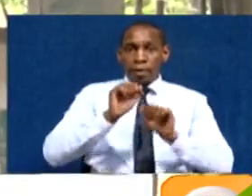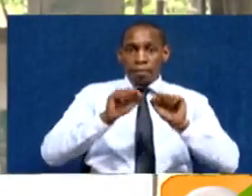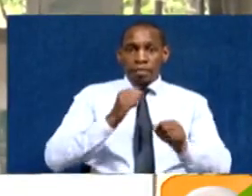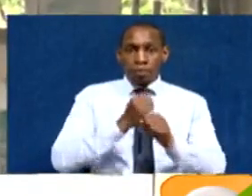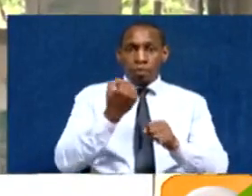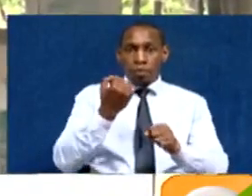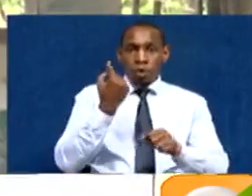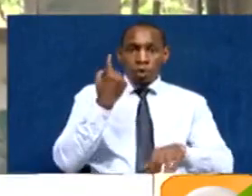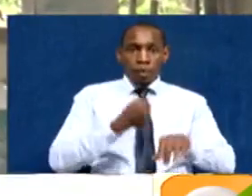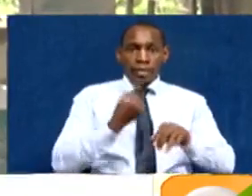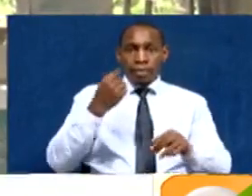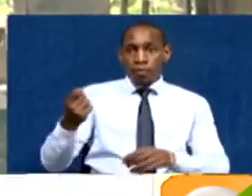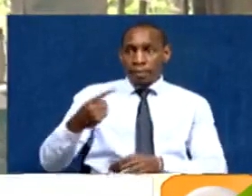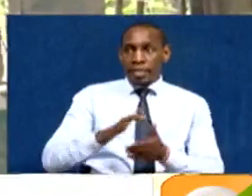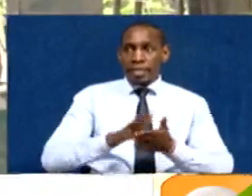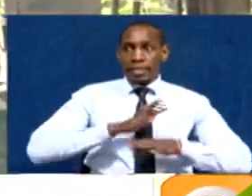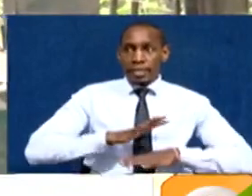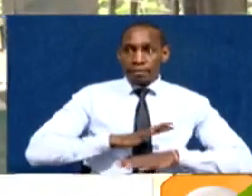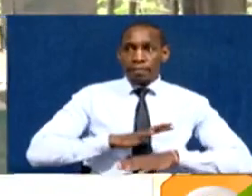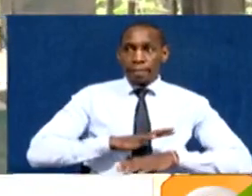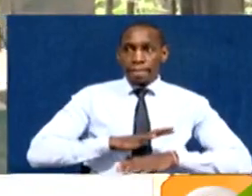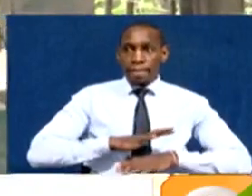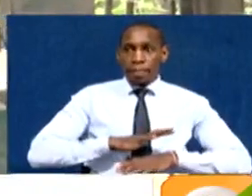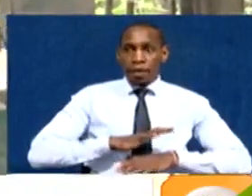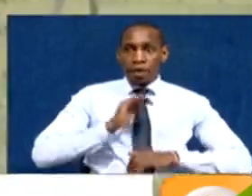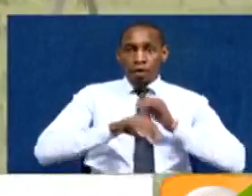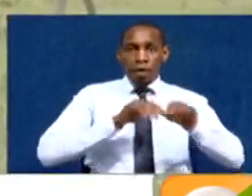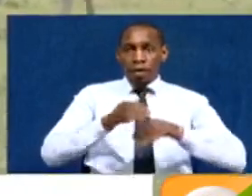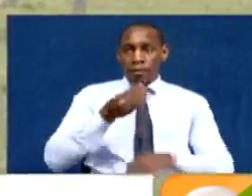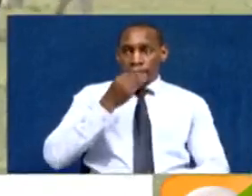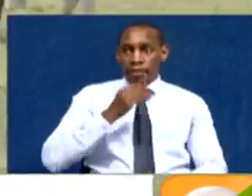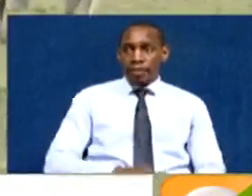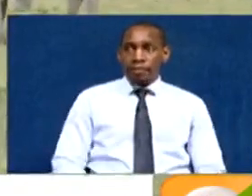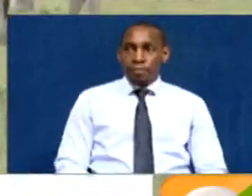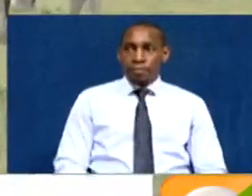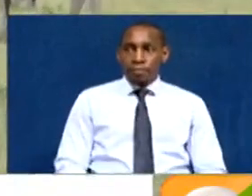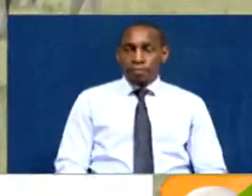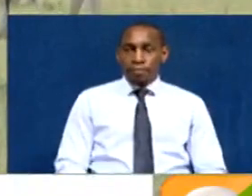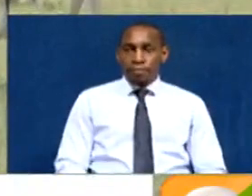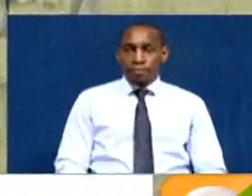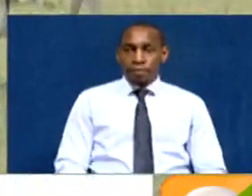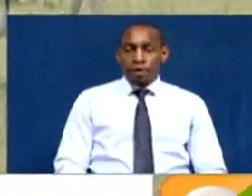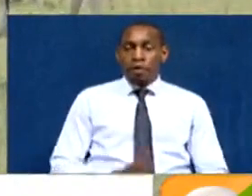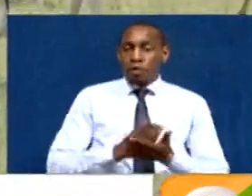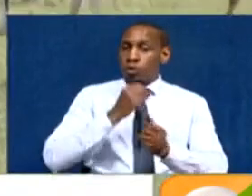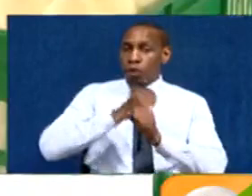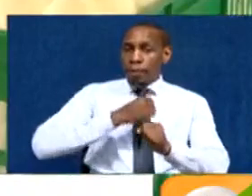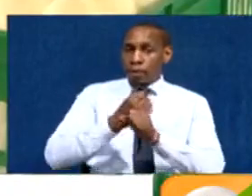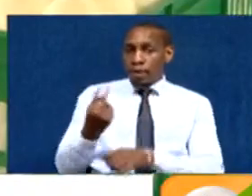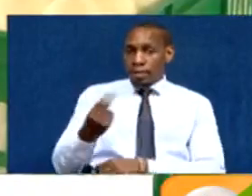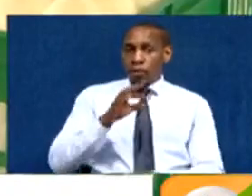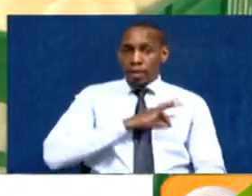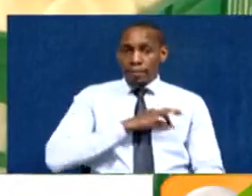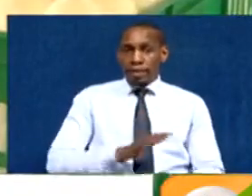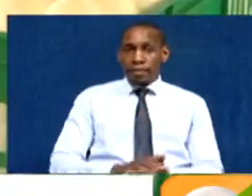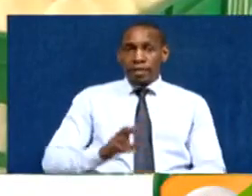once in a month, and it is now for the all animals we are feeding. For all the hard work, the couple gets